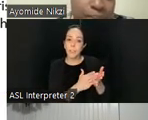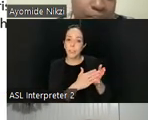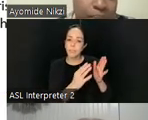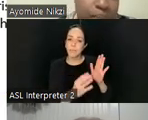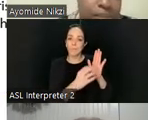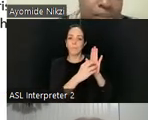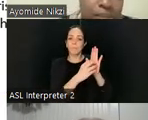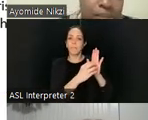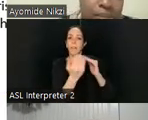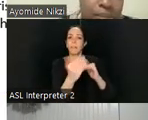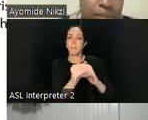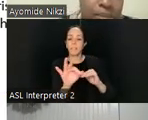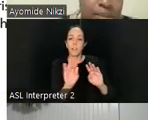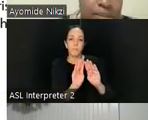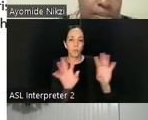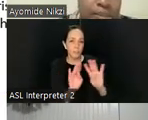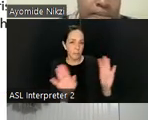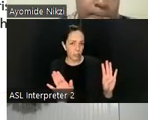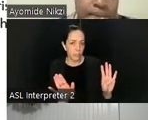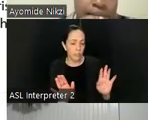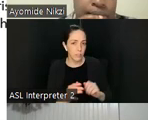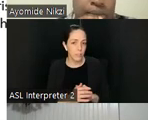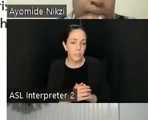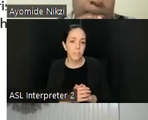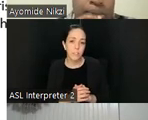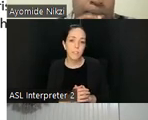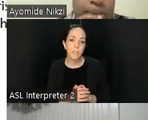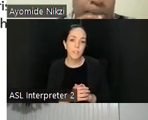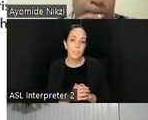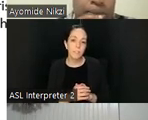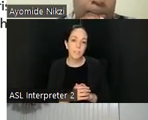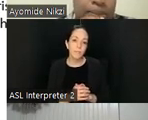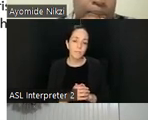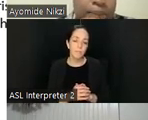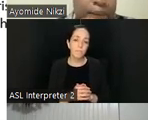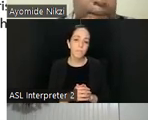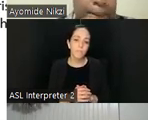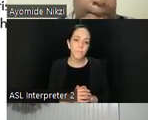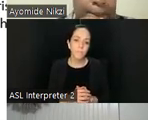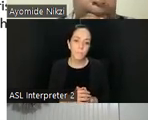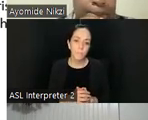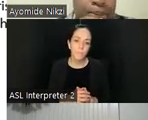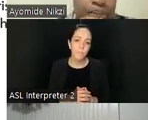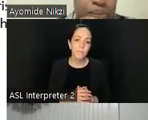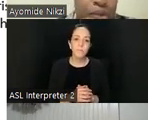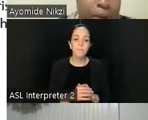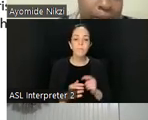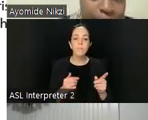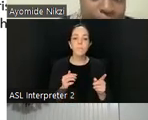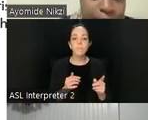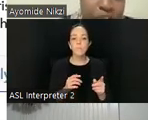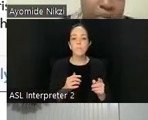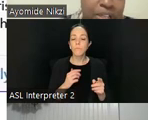of transparency, effectively. As opposed to saying it that way, it's set as a confidentiality.